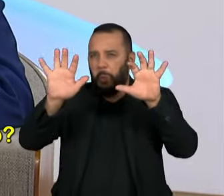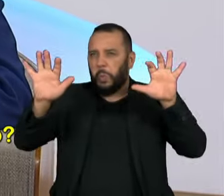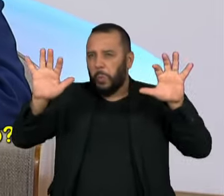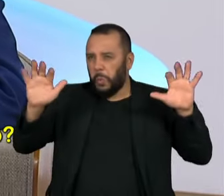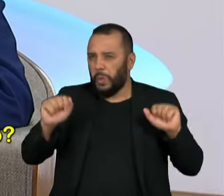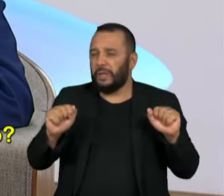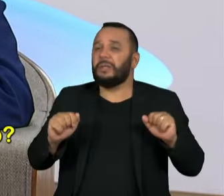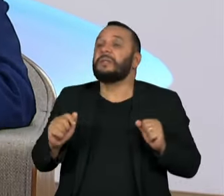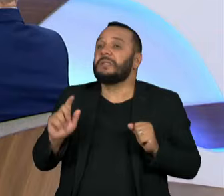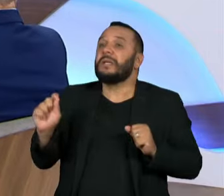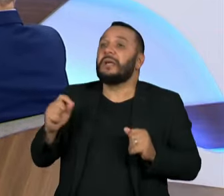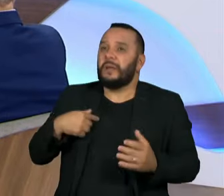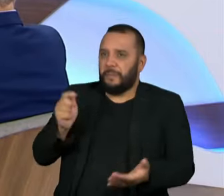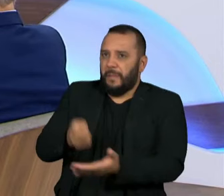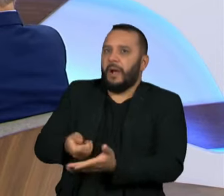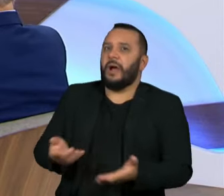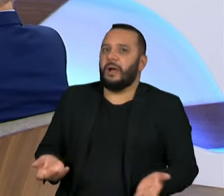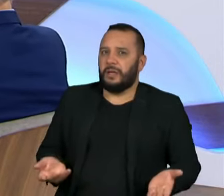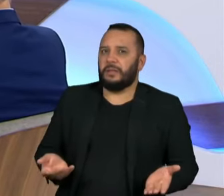of carbon?